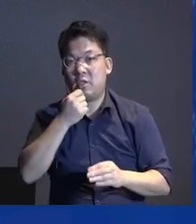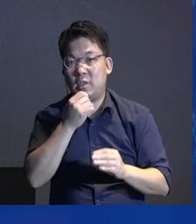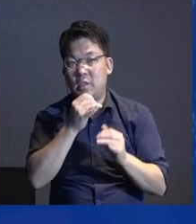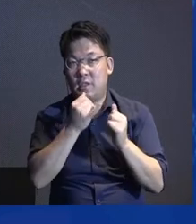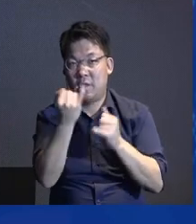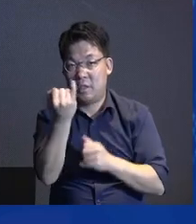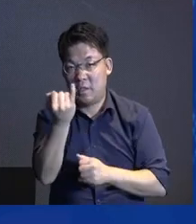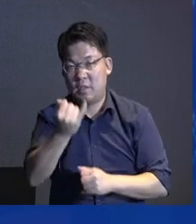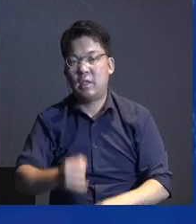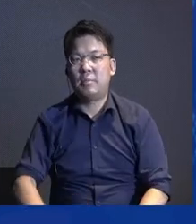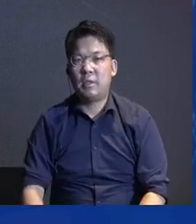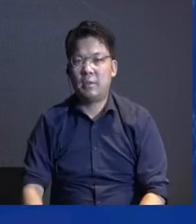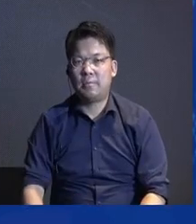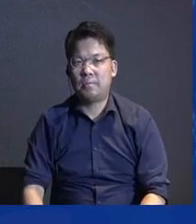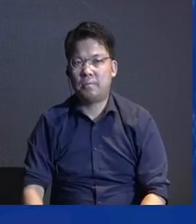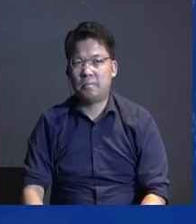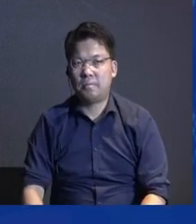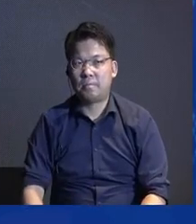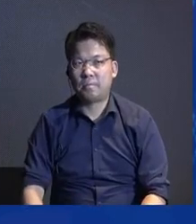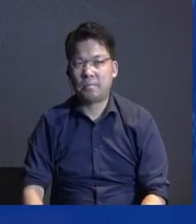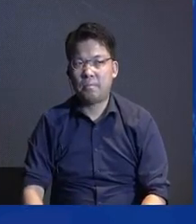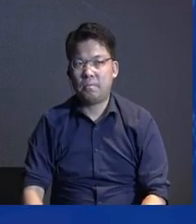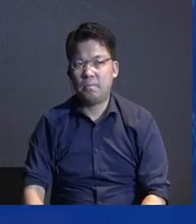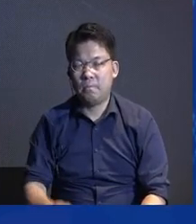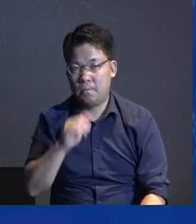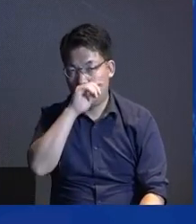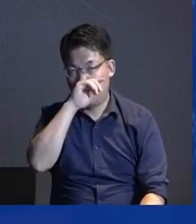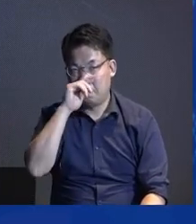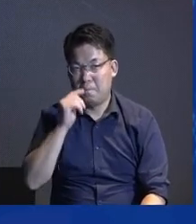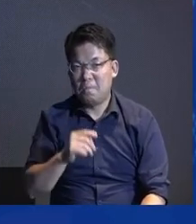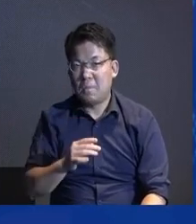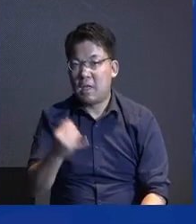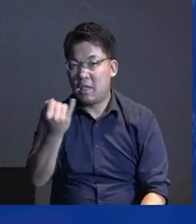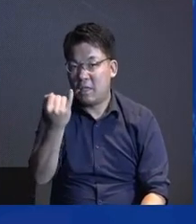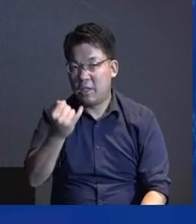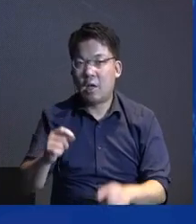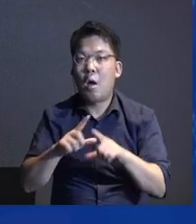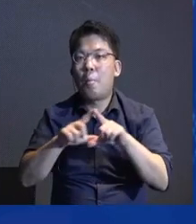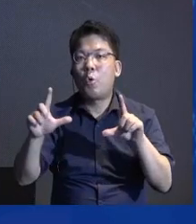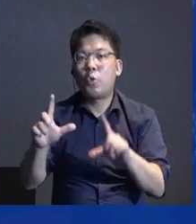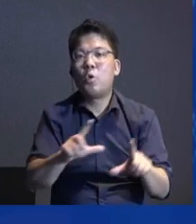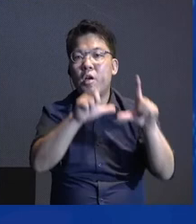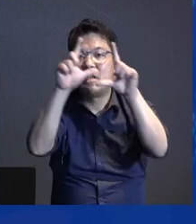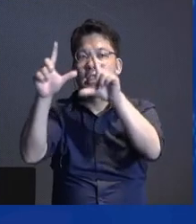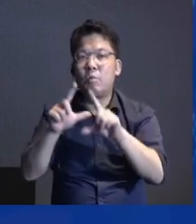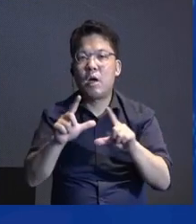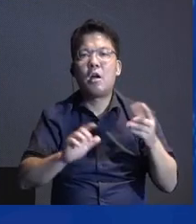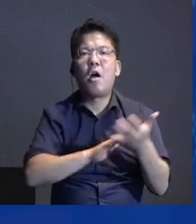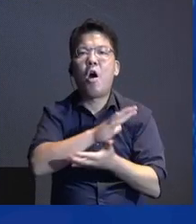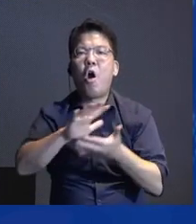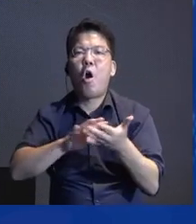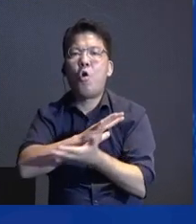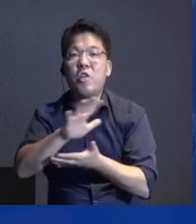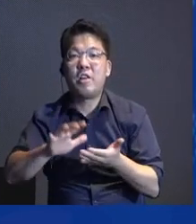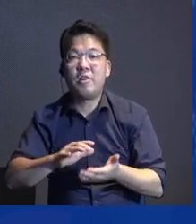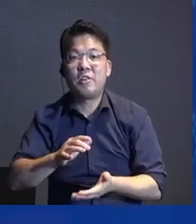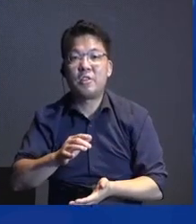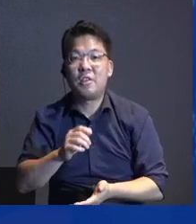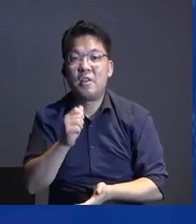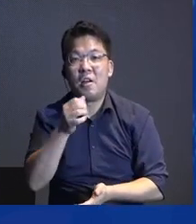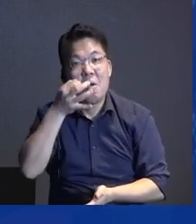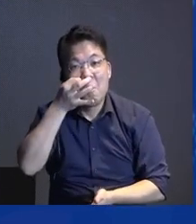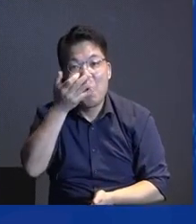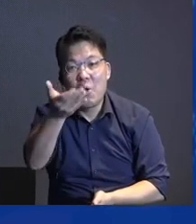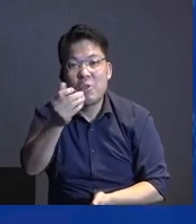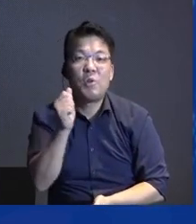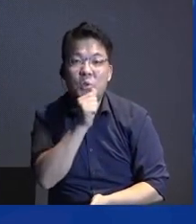enjoying her ordinary daily life from this video. the sound is a little bit in